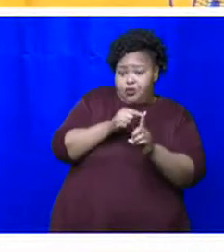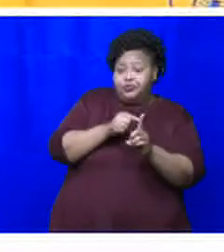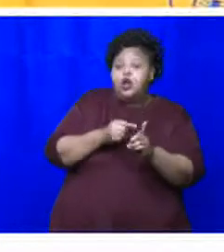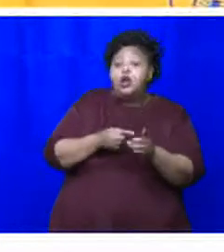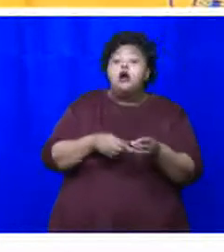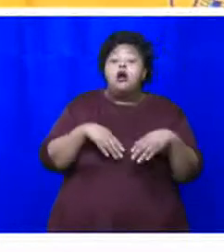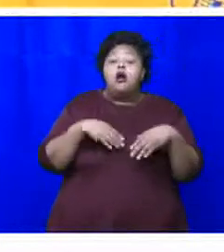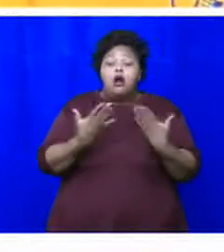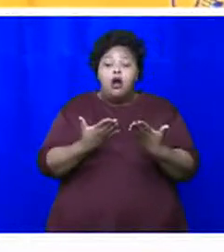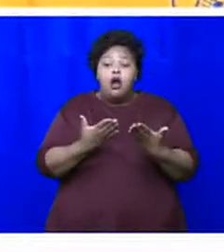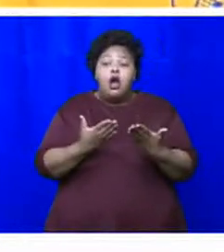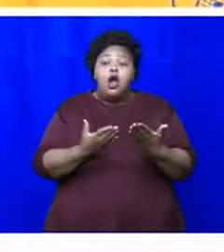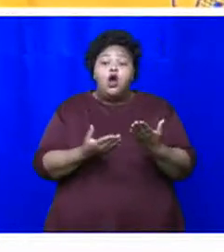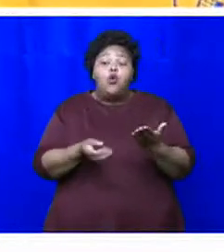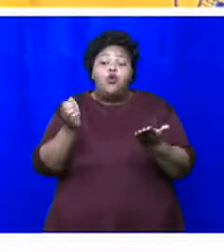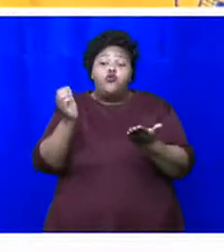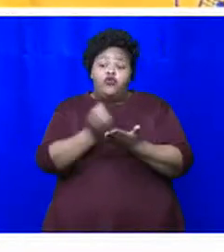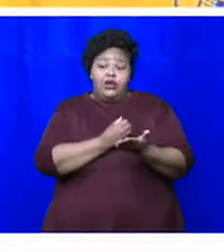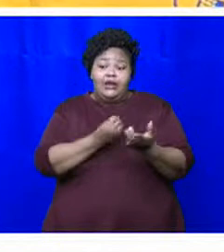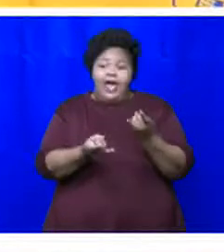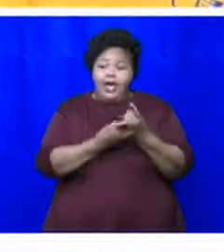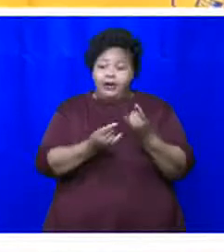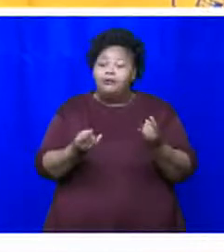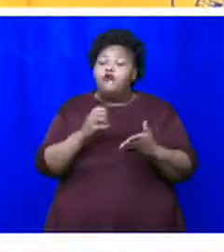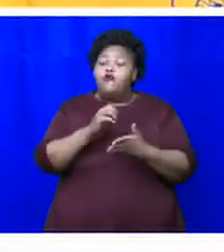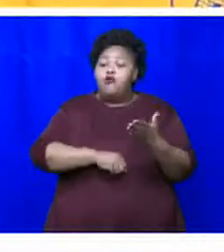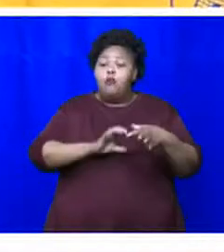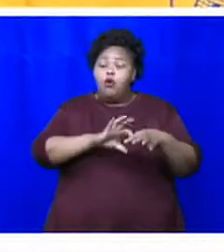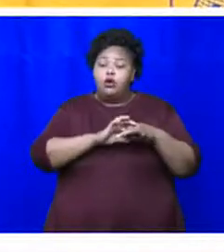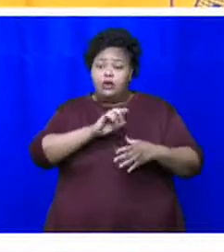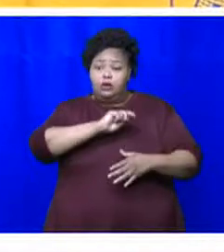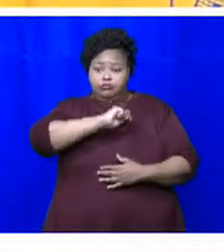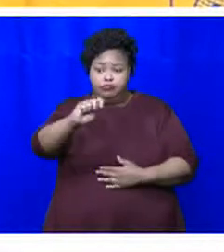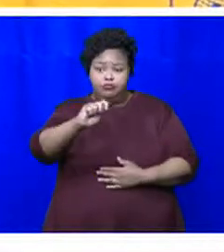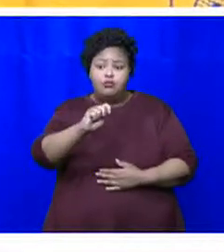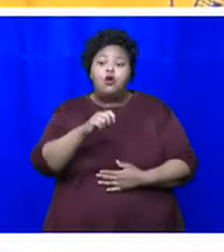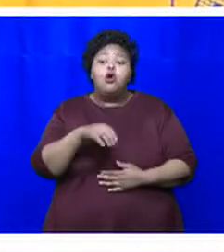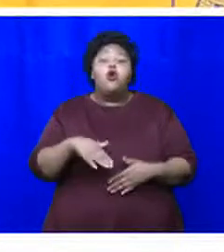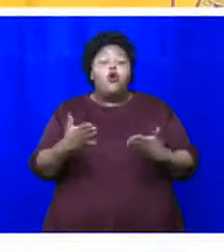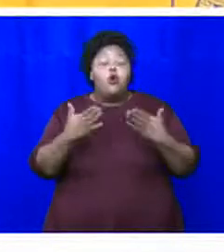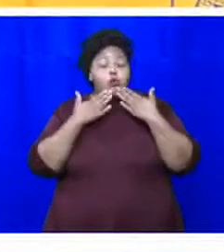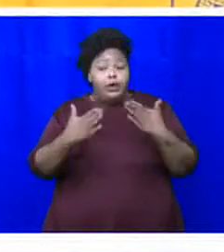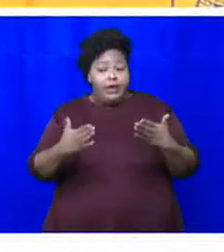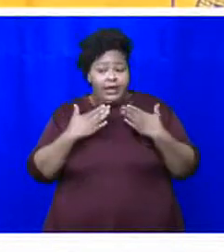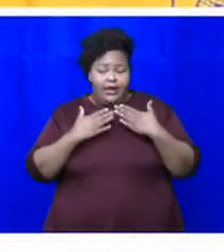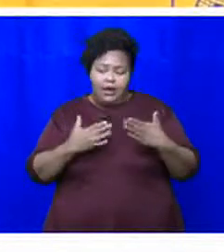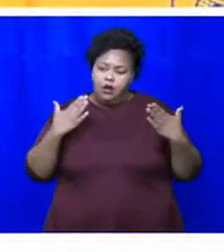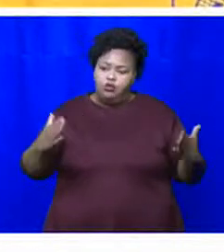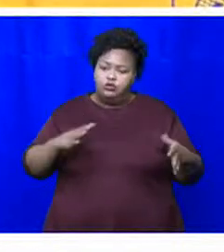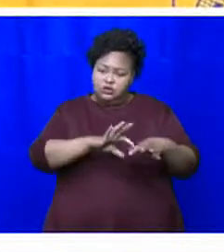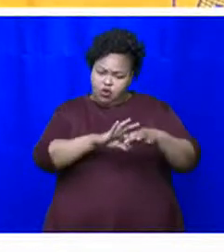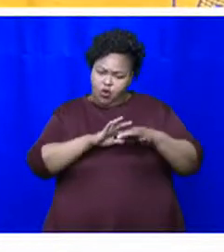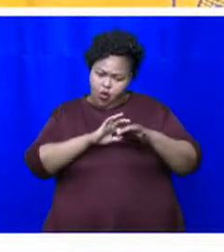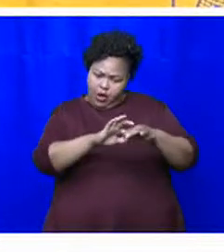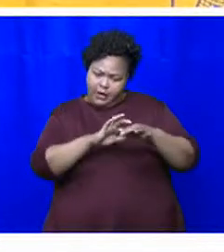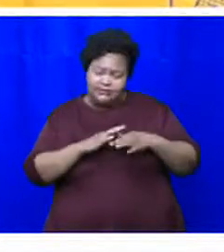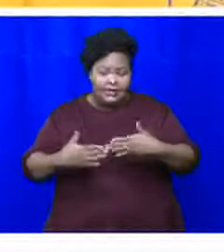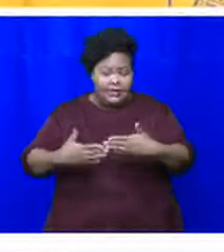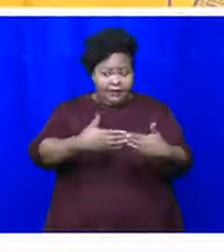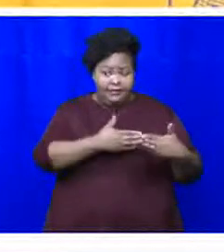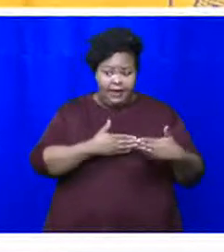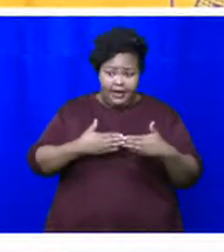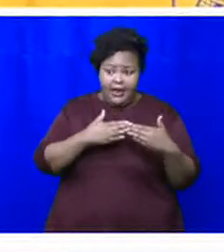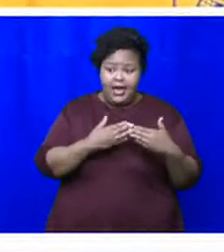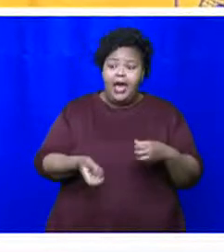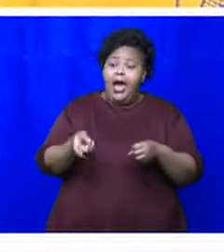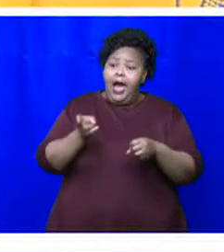Qwabe uboya kakhulu kunakekeleka nekusitwa ngule nhlangano nokuthi futhi iphindze imsite